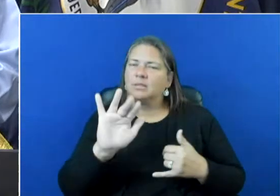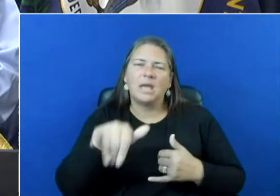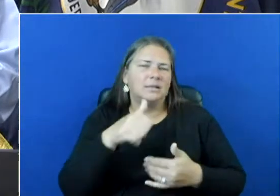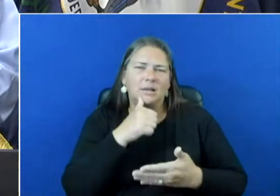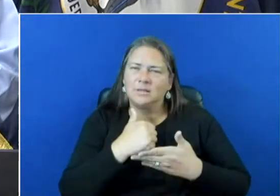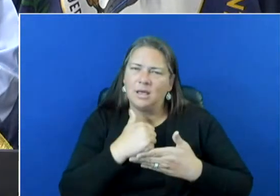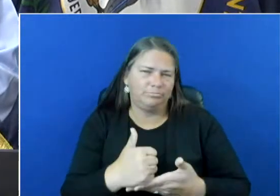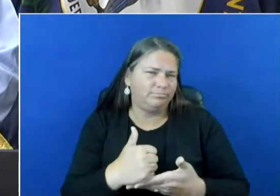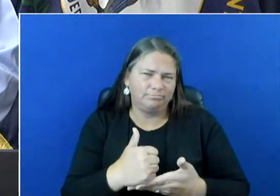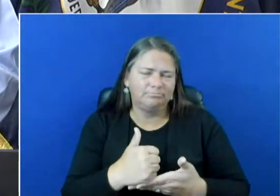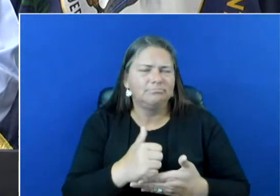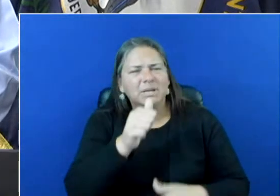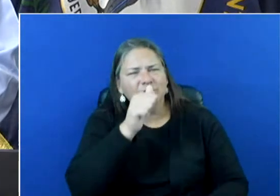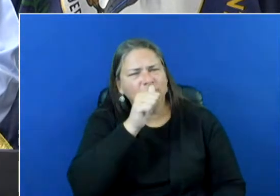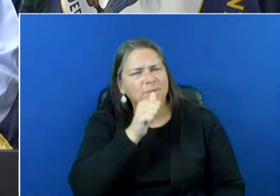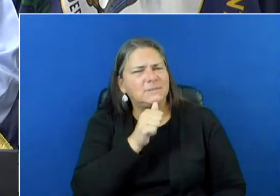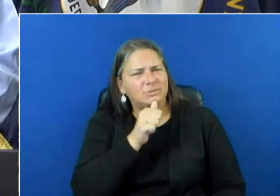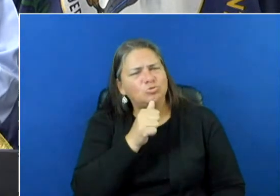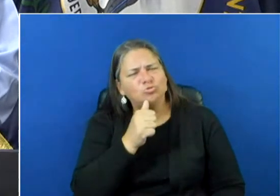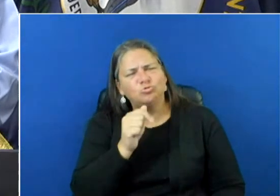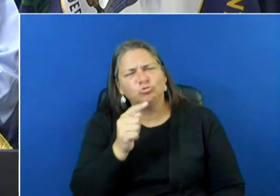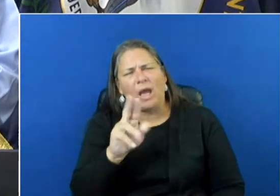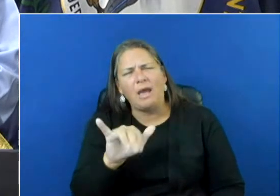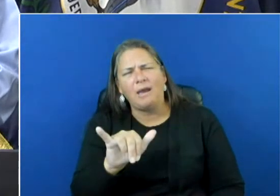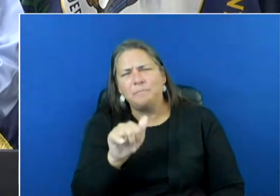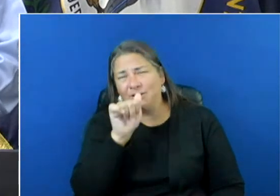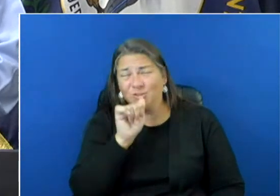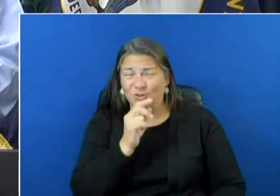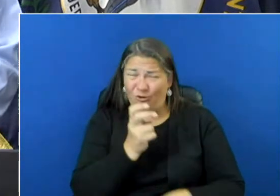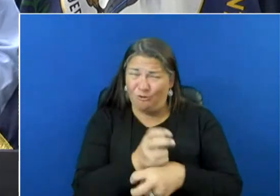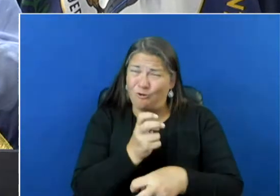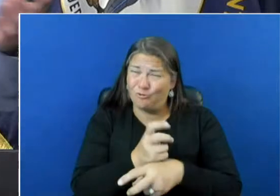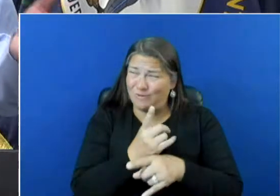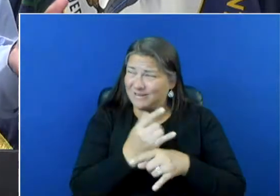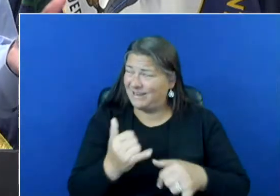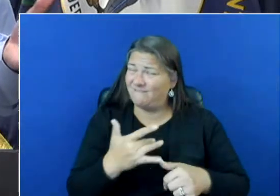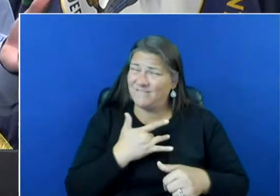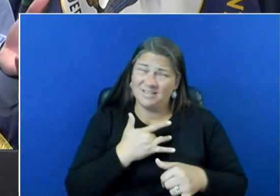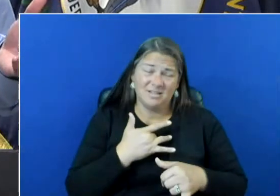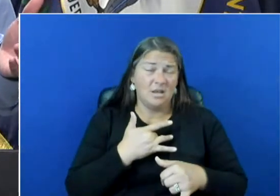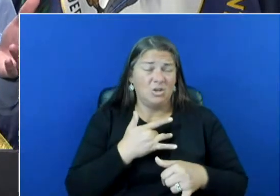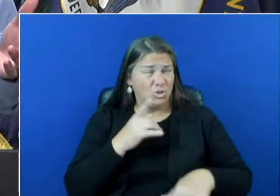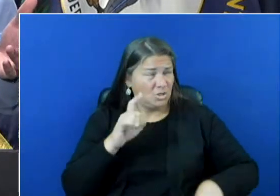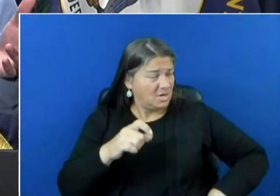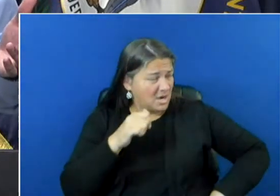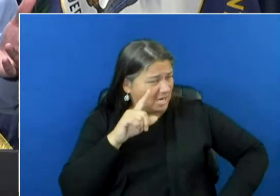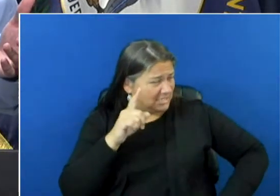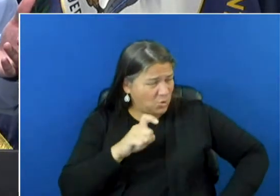be patient. And it's really hard to be patient right now, and we shouldn't have to be dealing with the Delta variant at all.